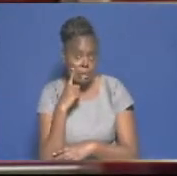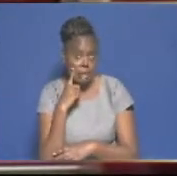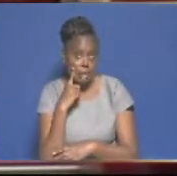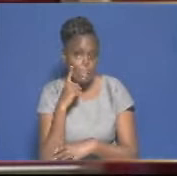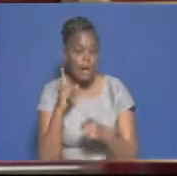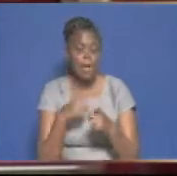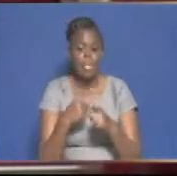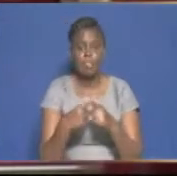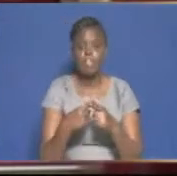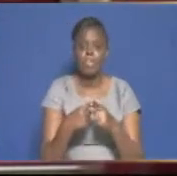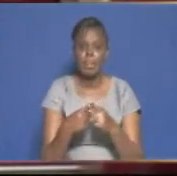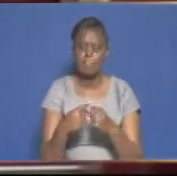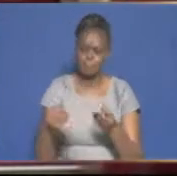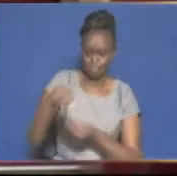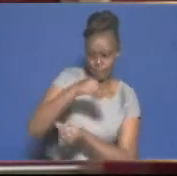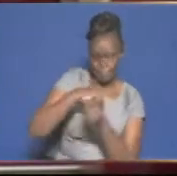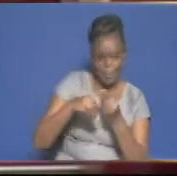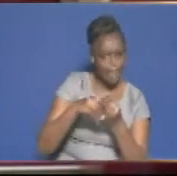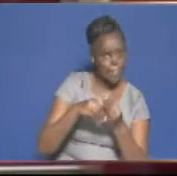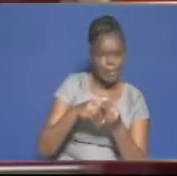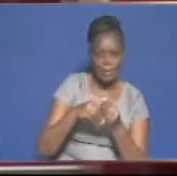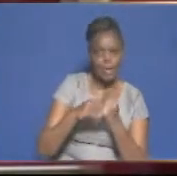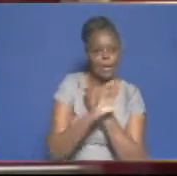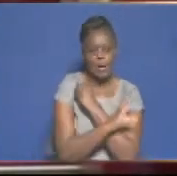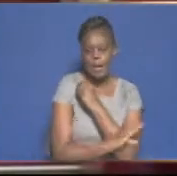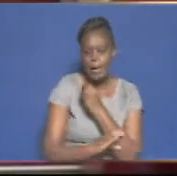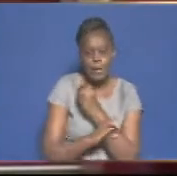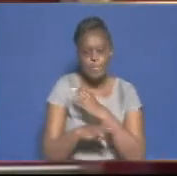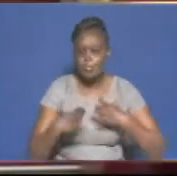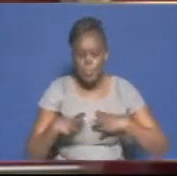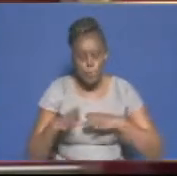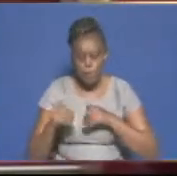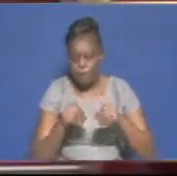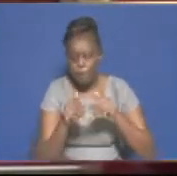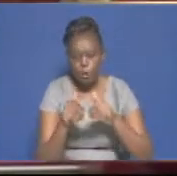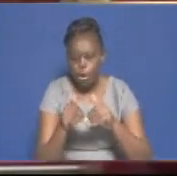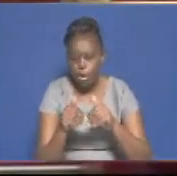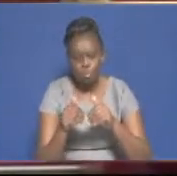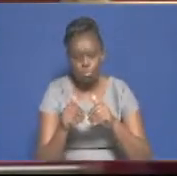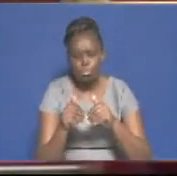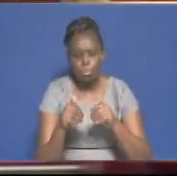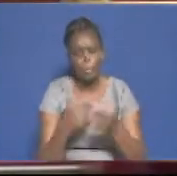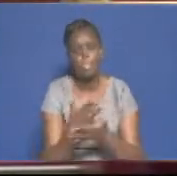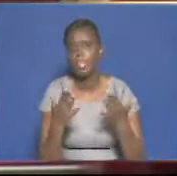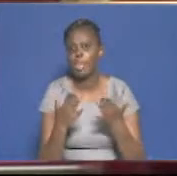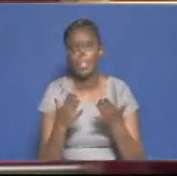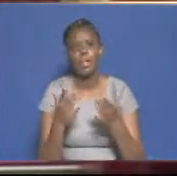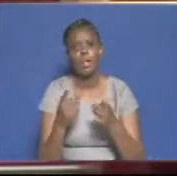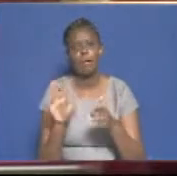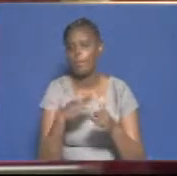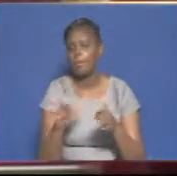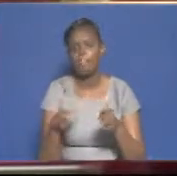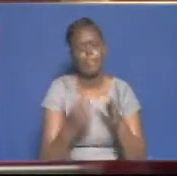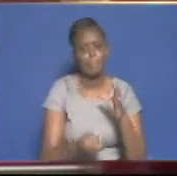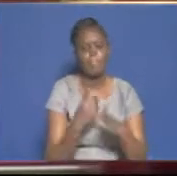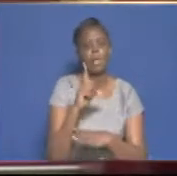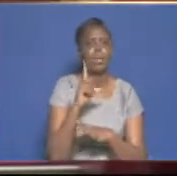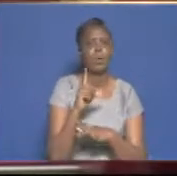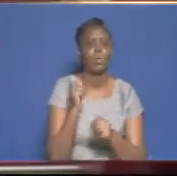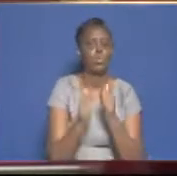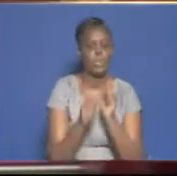we reverse it so that the donkeys can catch up with the horses, we will never make a law that will be